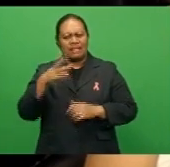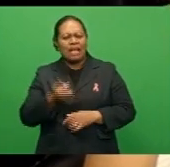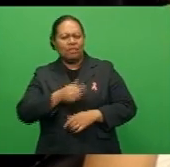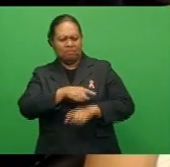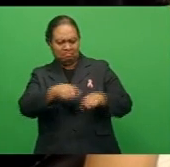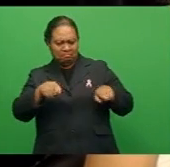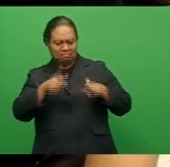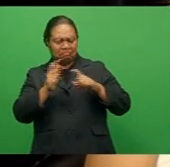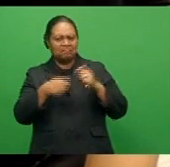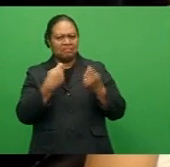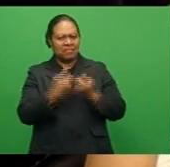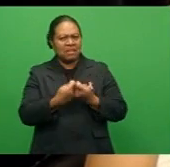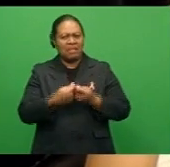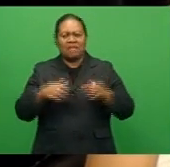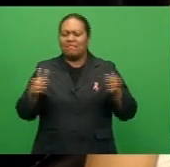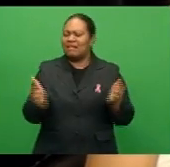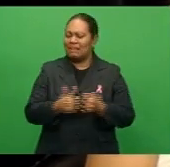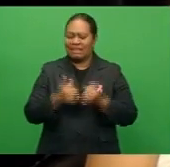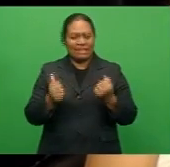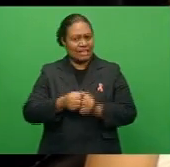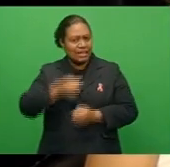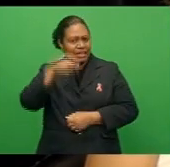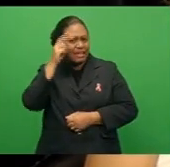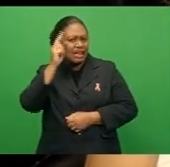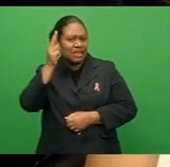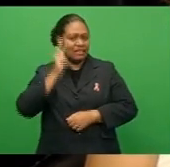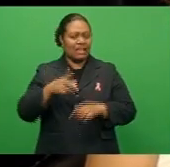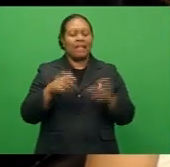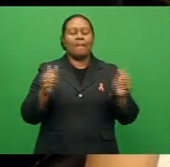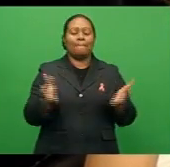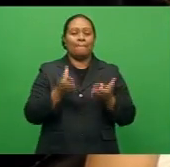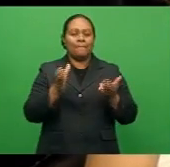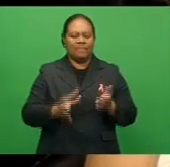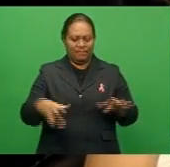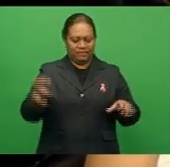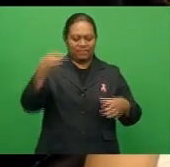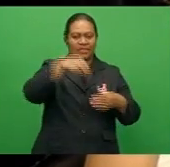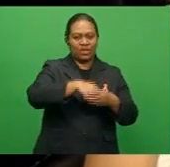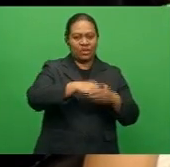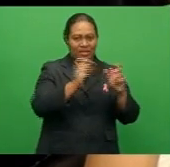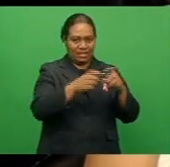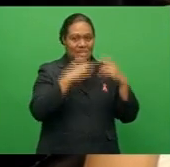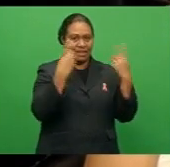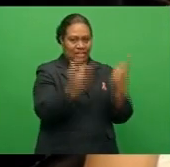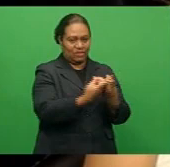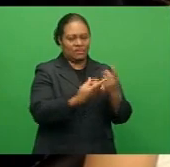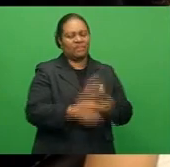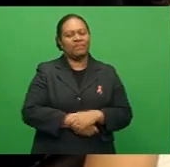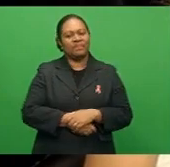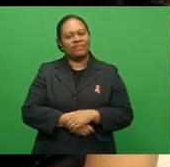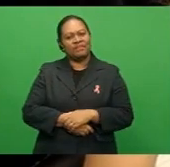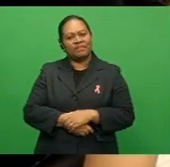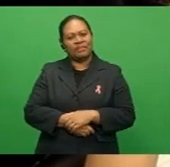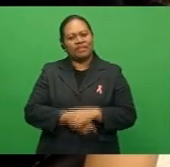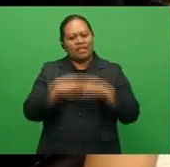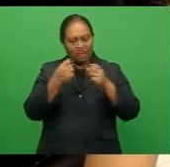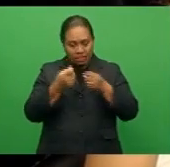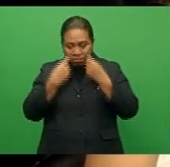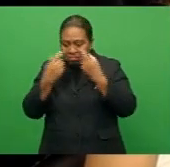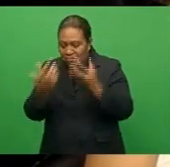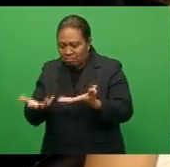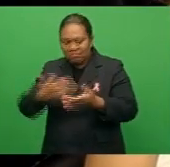Manav Pamal gave Navua a perfect start, but the host fought back to score 3 goals to earn the maximum points. The loss for Navua has forced